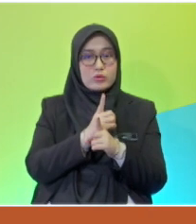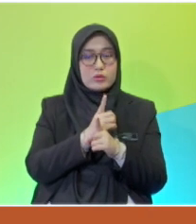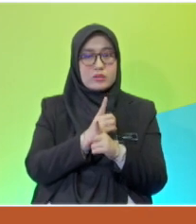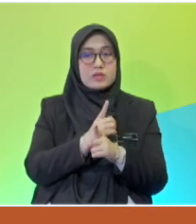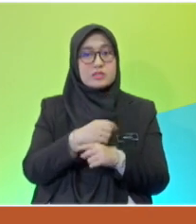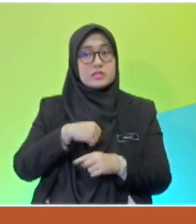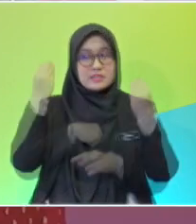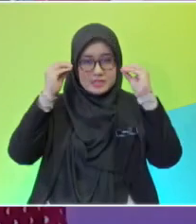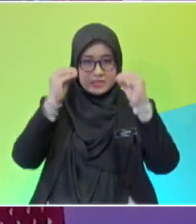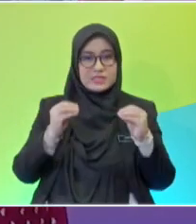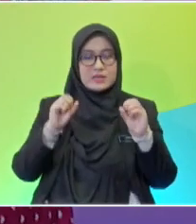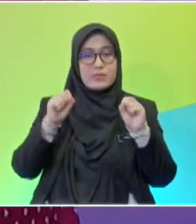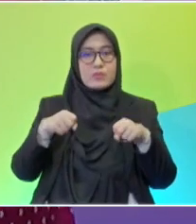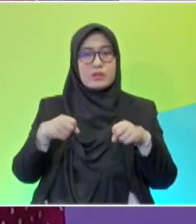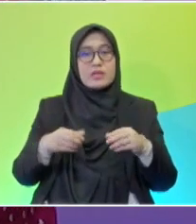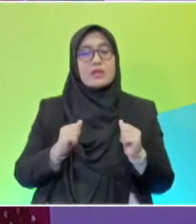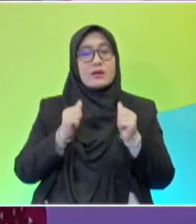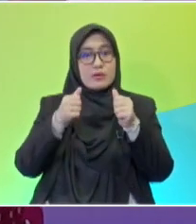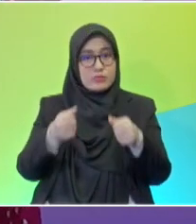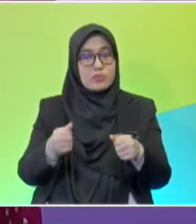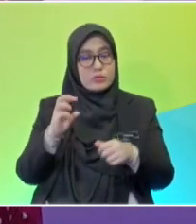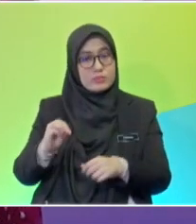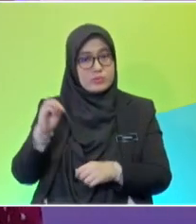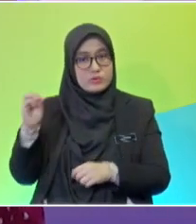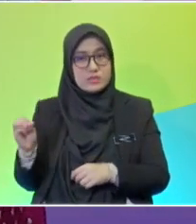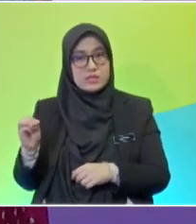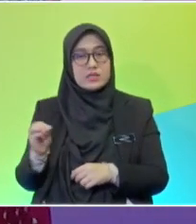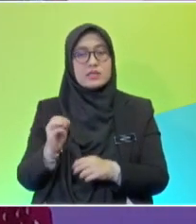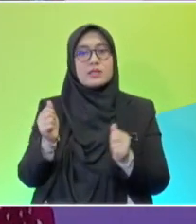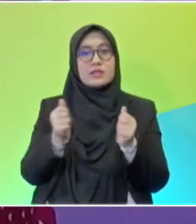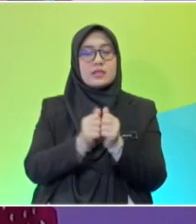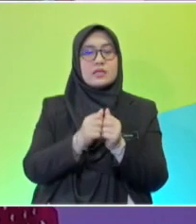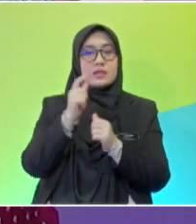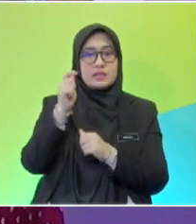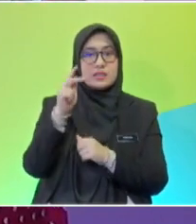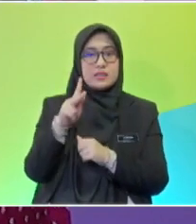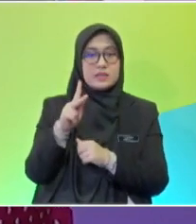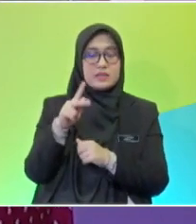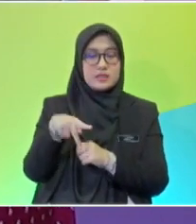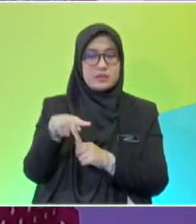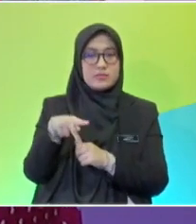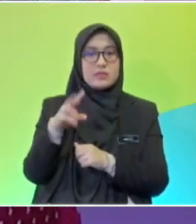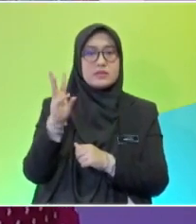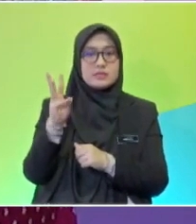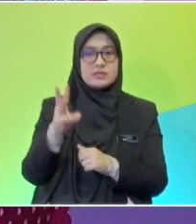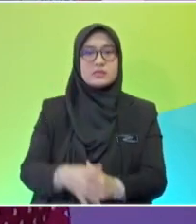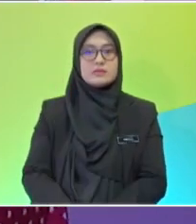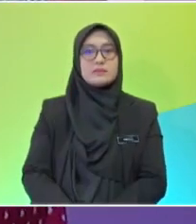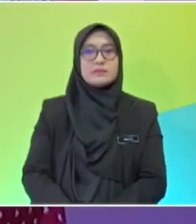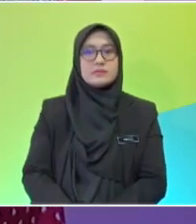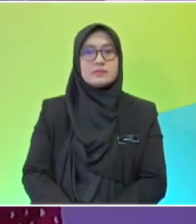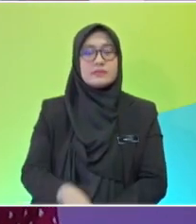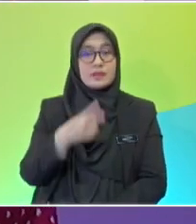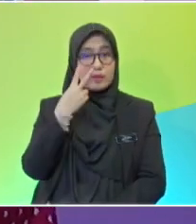some unfamiliar words. Okay? So, again, 2 things to bear in mind as what you can see on the